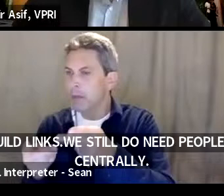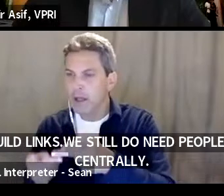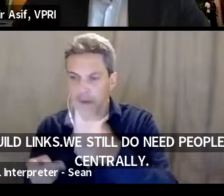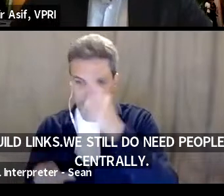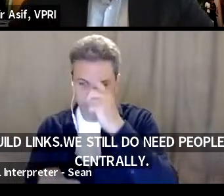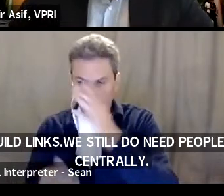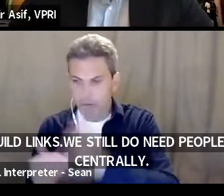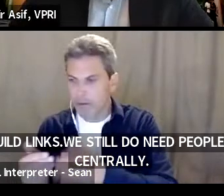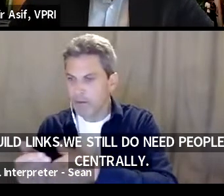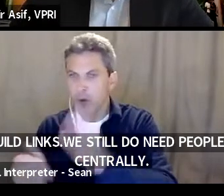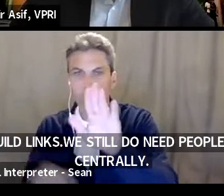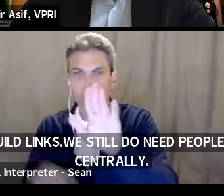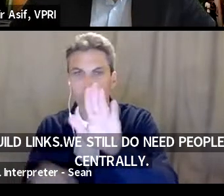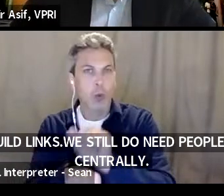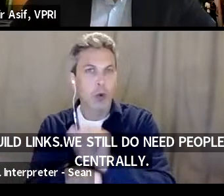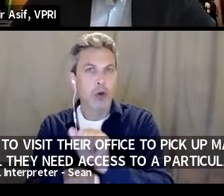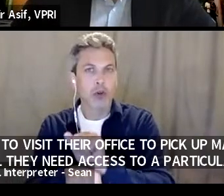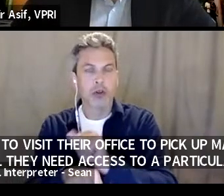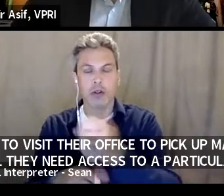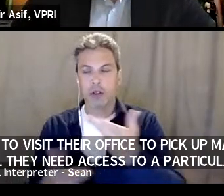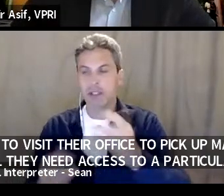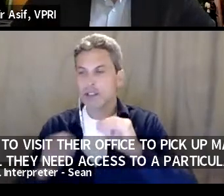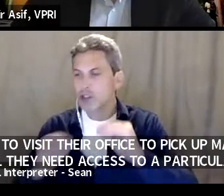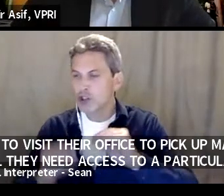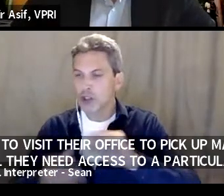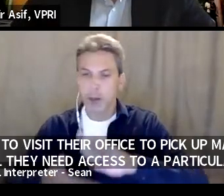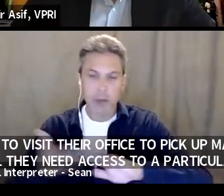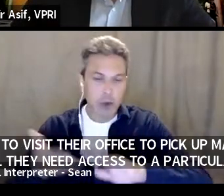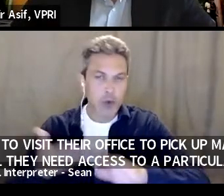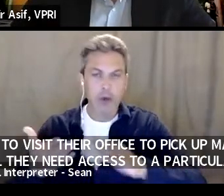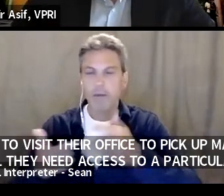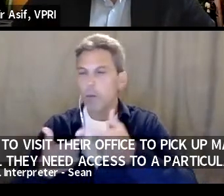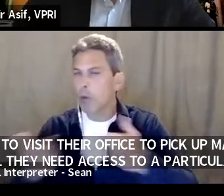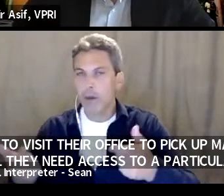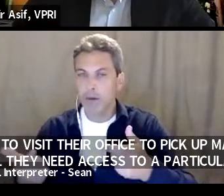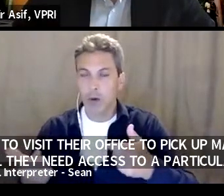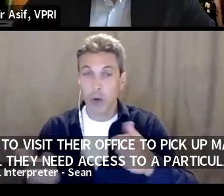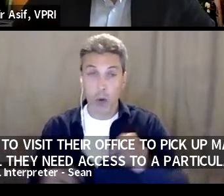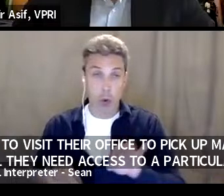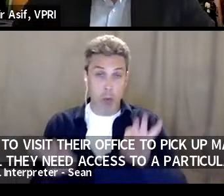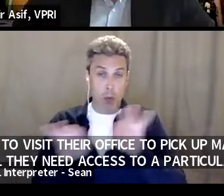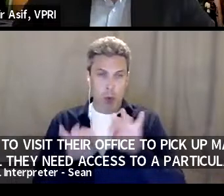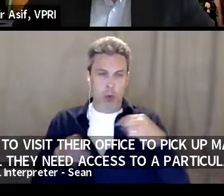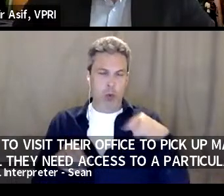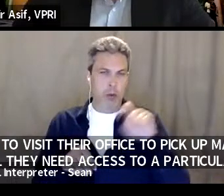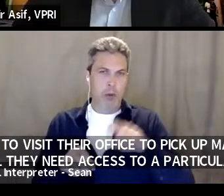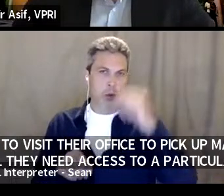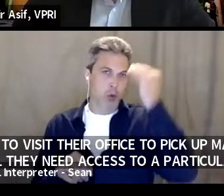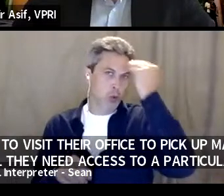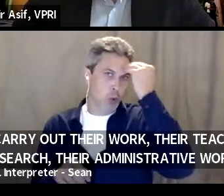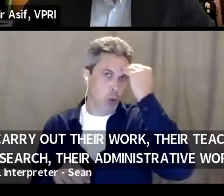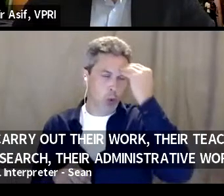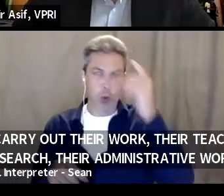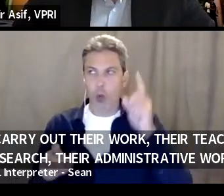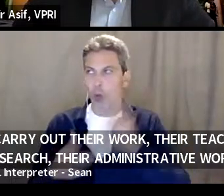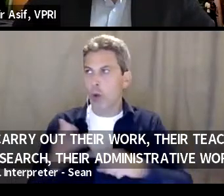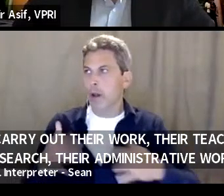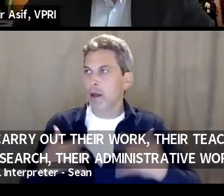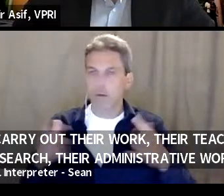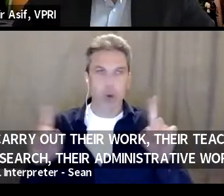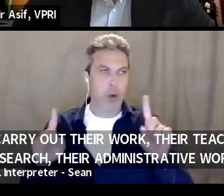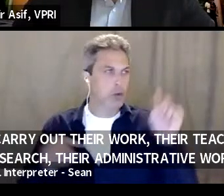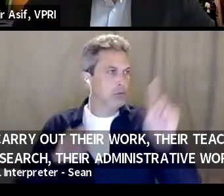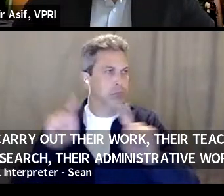teaching, their research, their administrative work. And the reason for that is so that we can actually track all of the activity on campus to make sure that